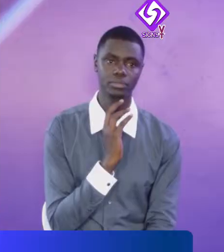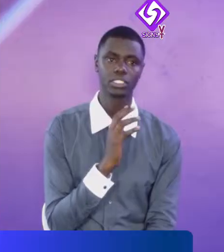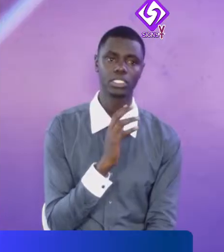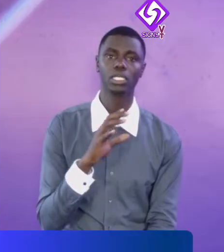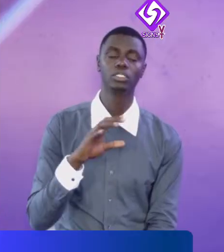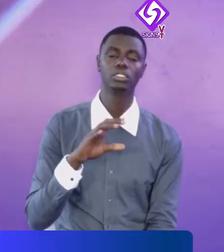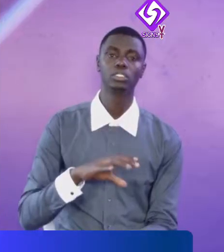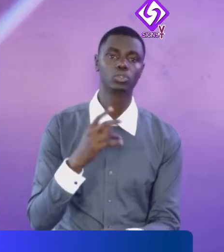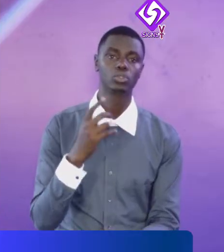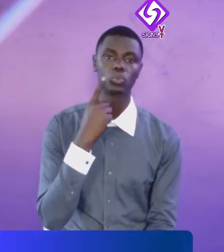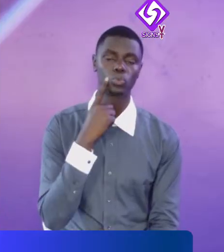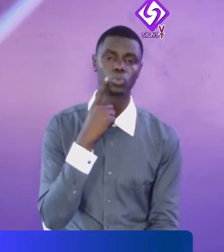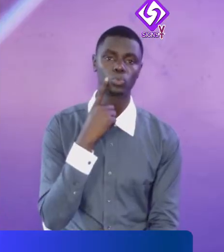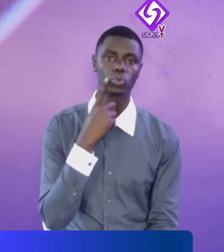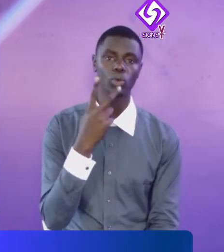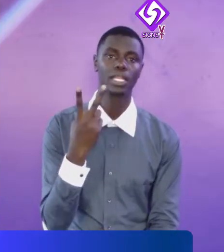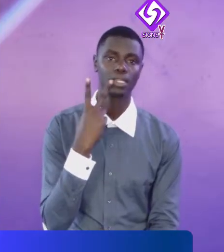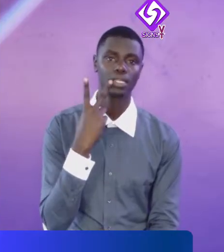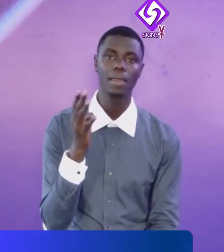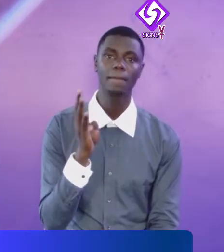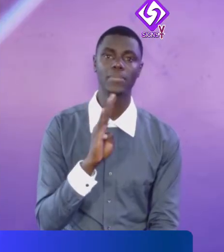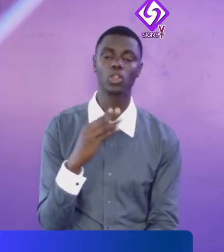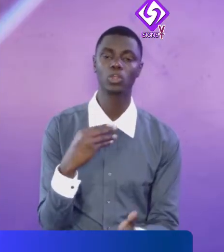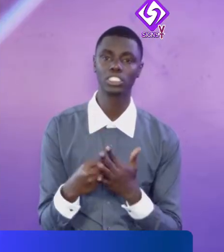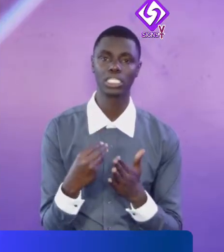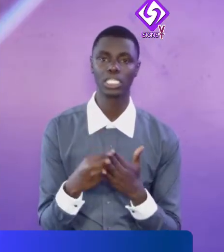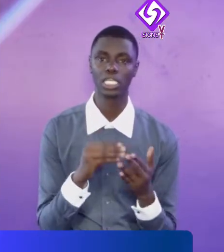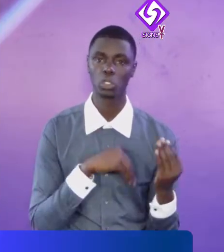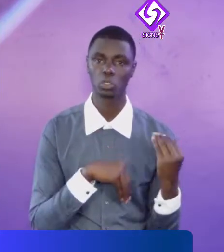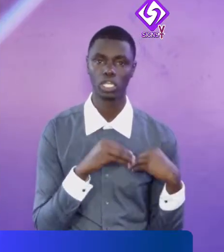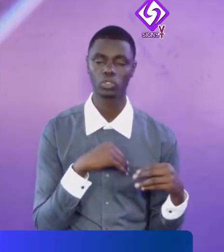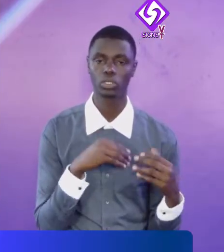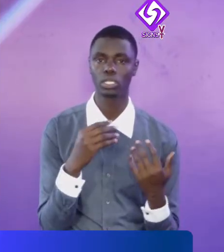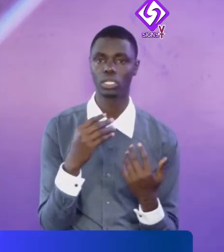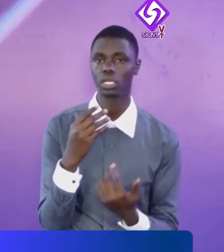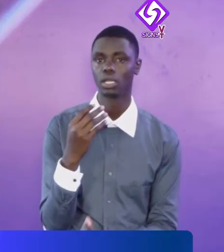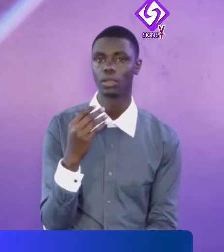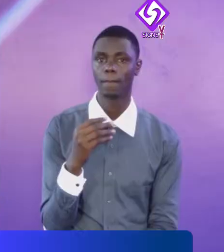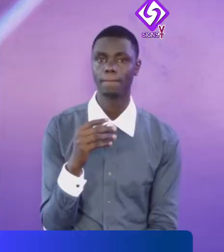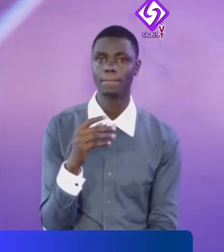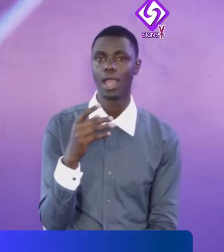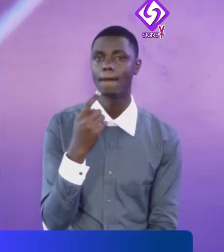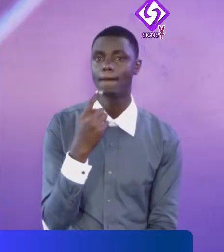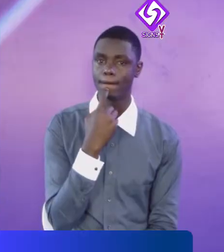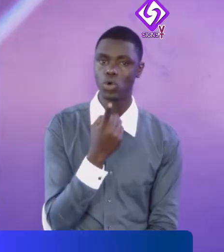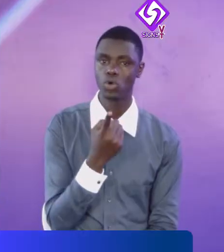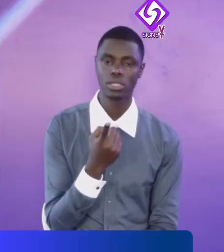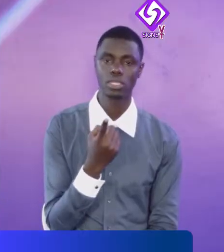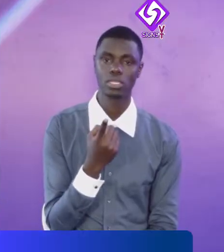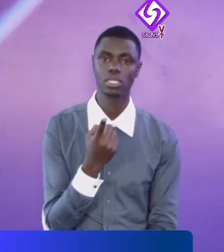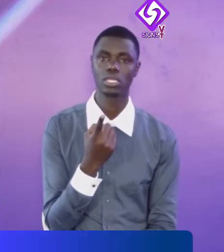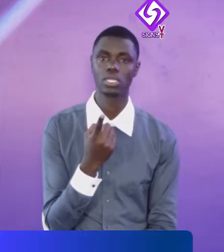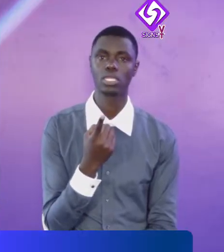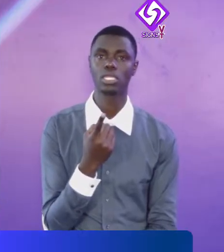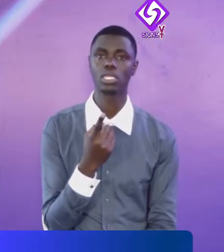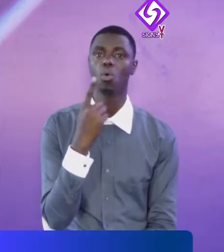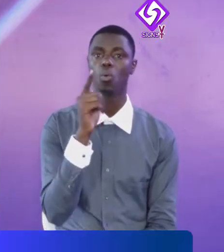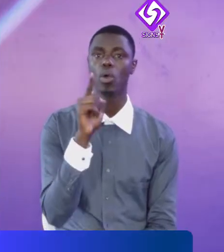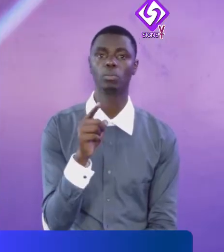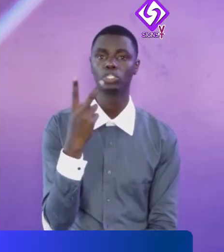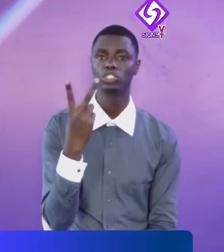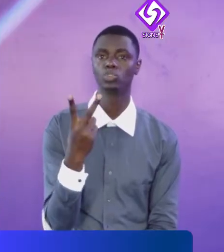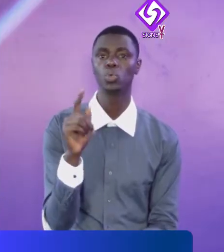200 billion shillings in corruption. President William Ruto, President Daniel Moi gobbled